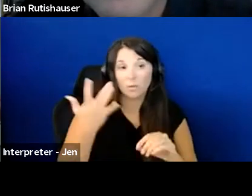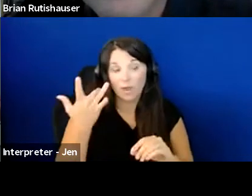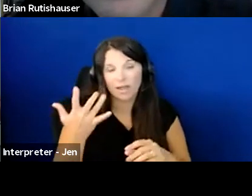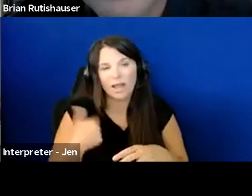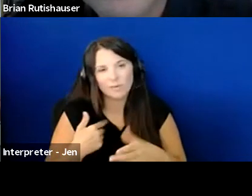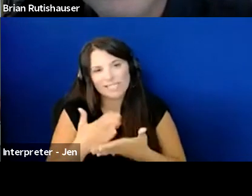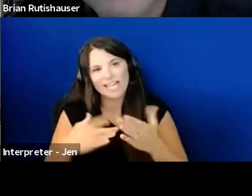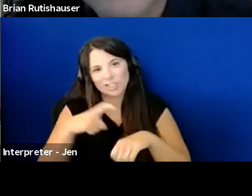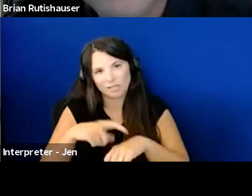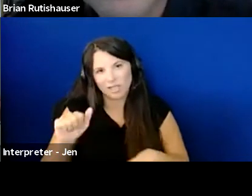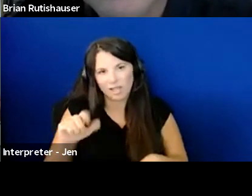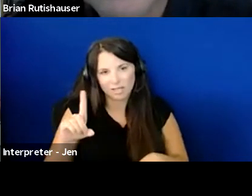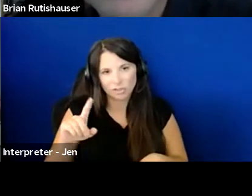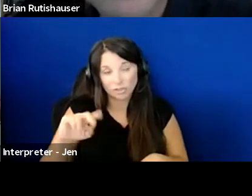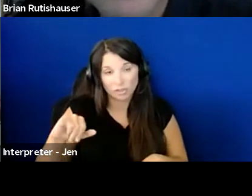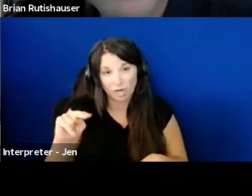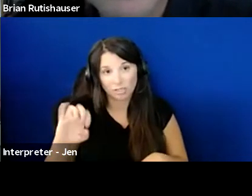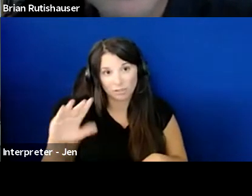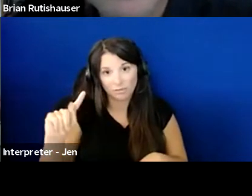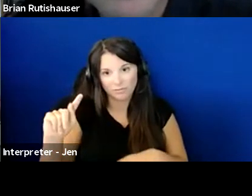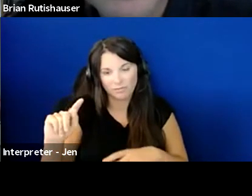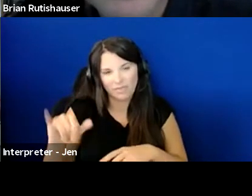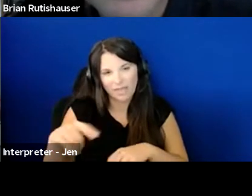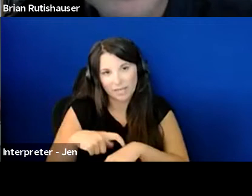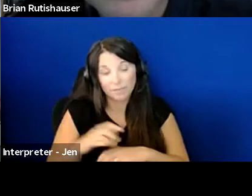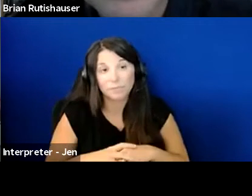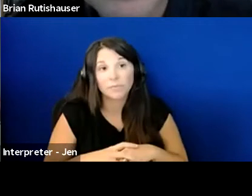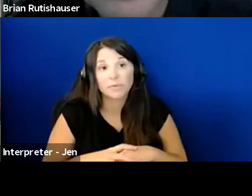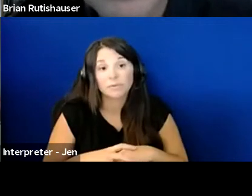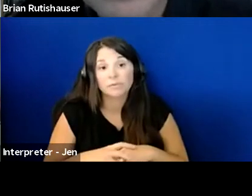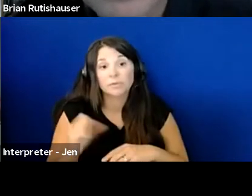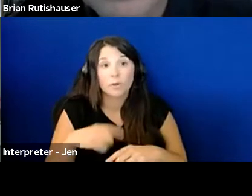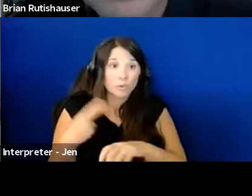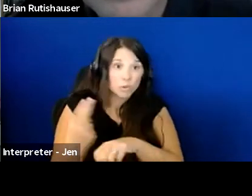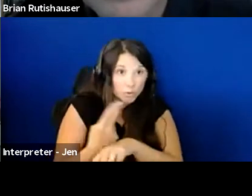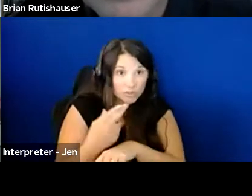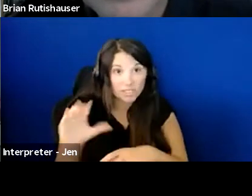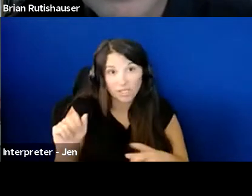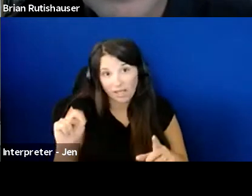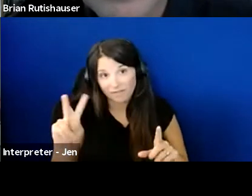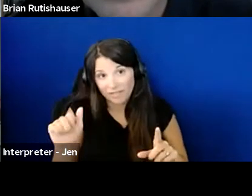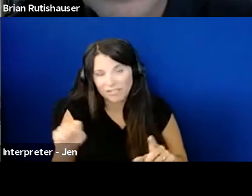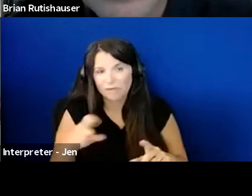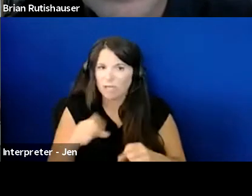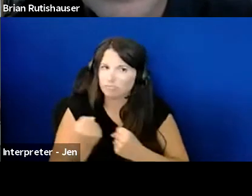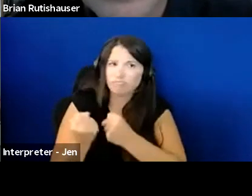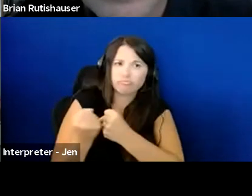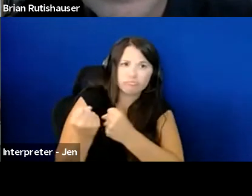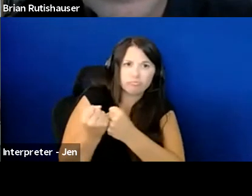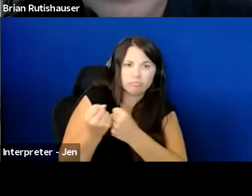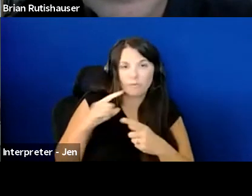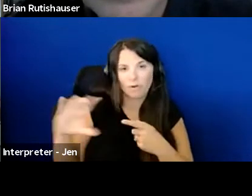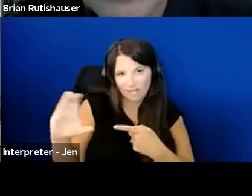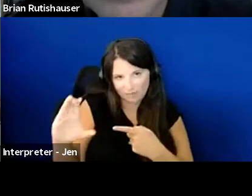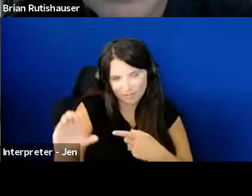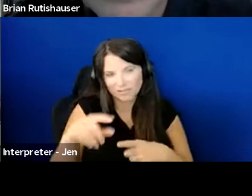time. And so I'd been using Canvas and was a big advocate of both Canvas and Blackboard for my courses.